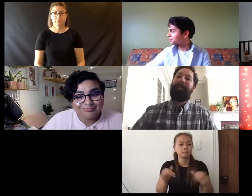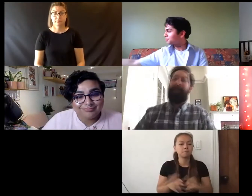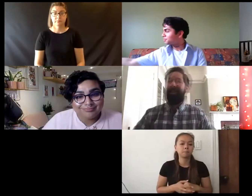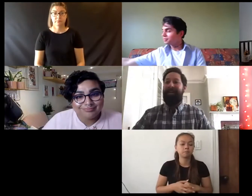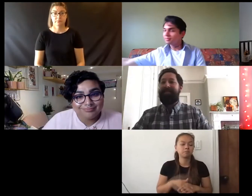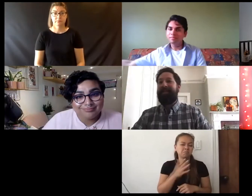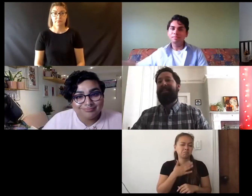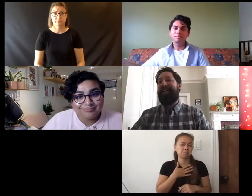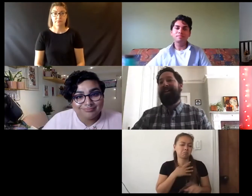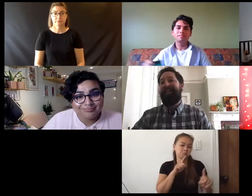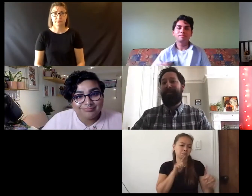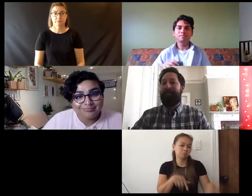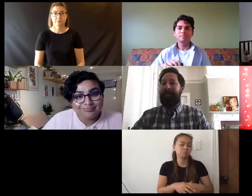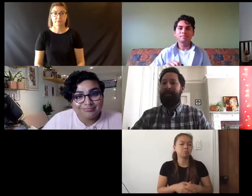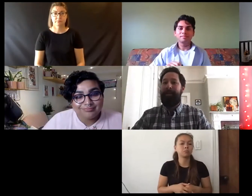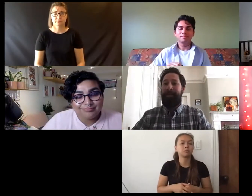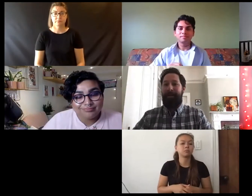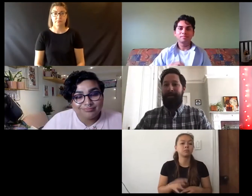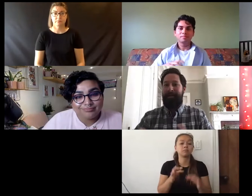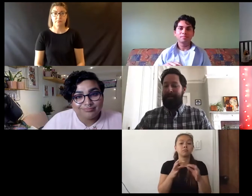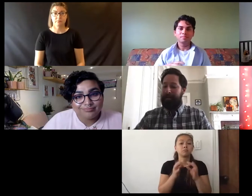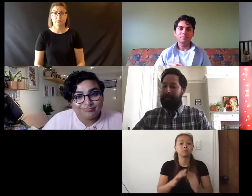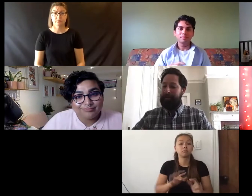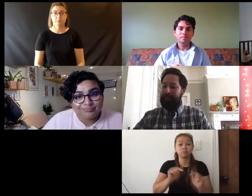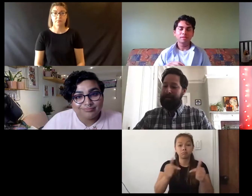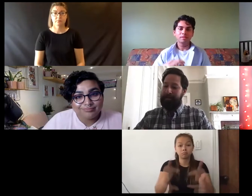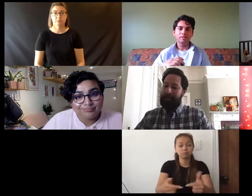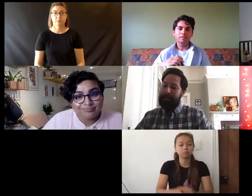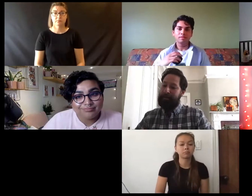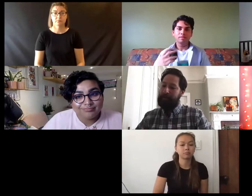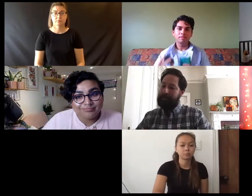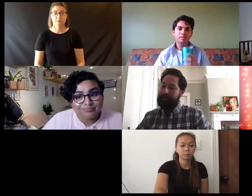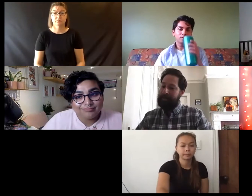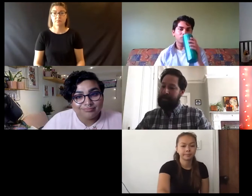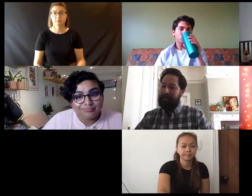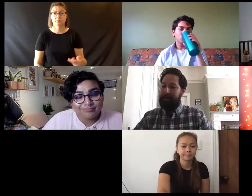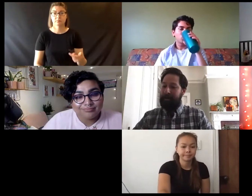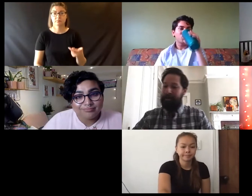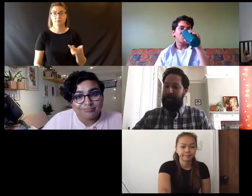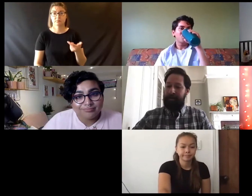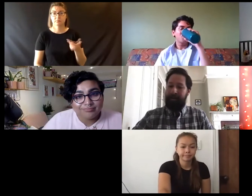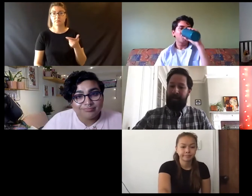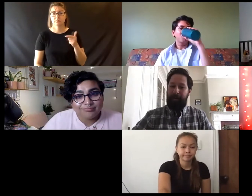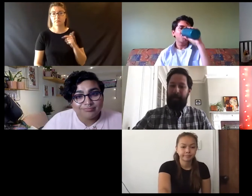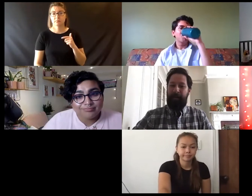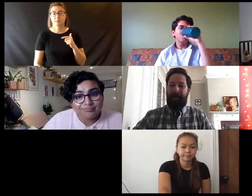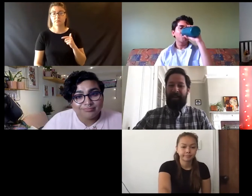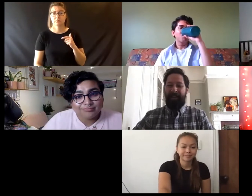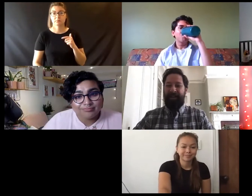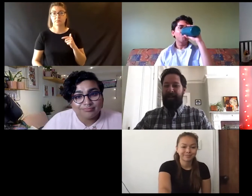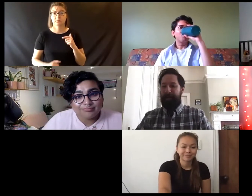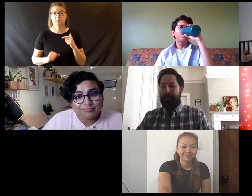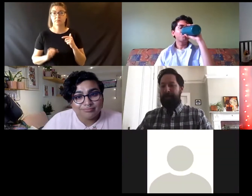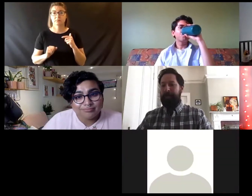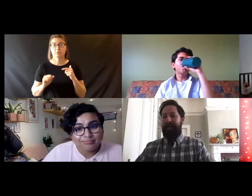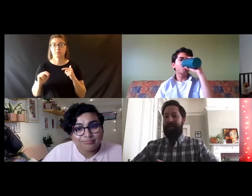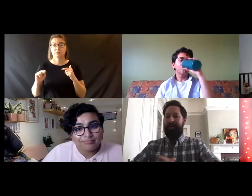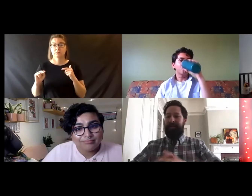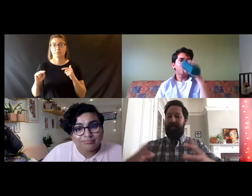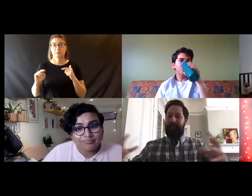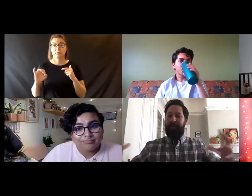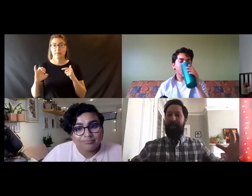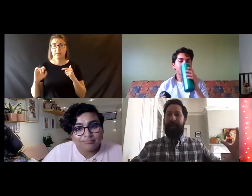And a great answer at that. I love that contribution, Graham, focusing on reframing allyship and also